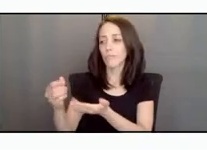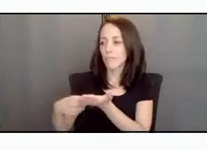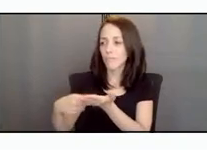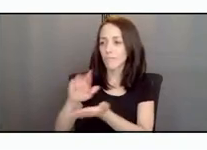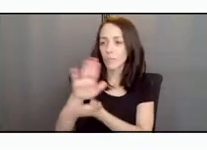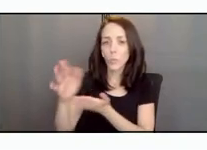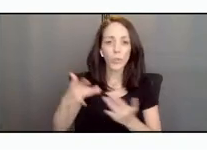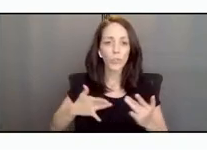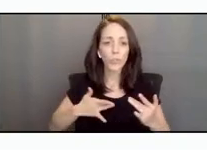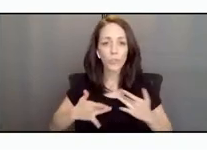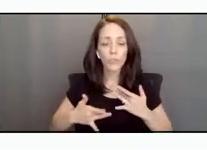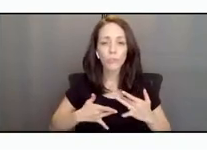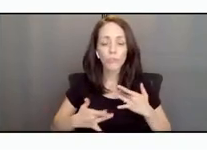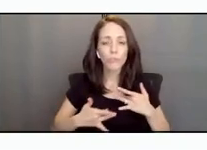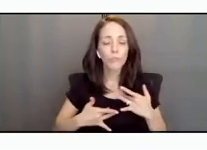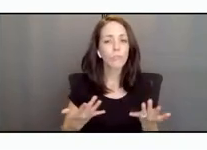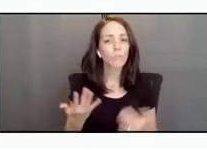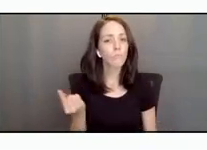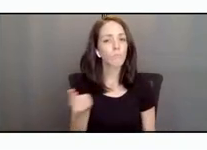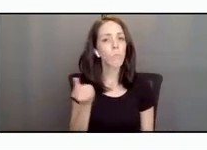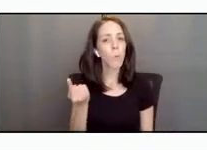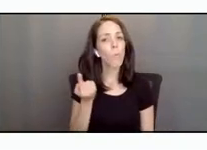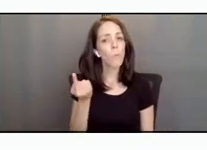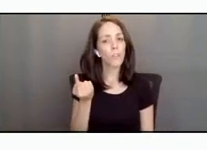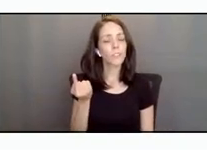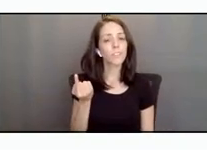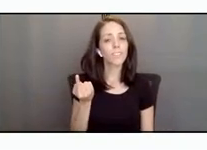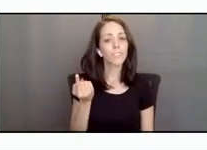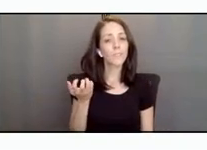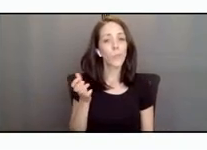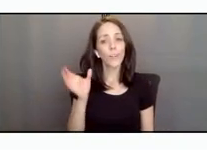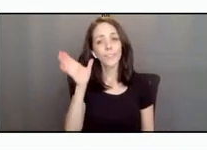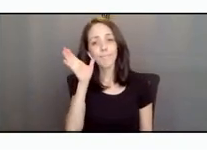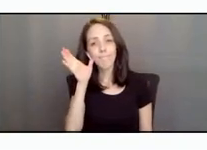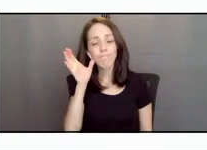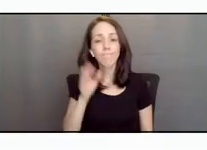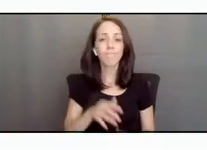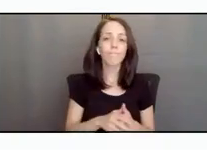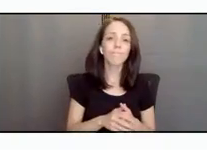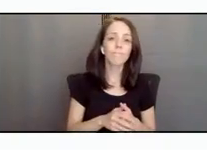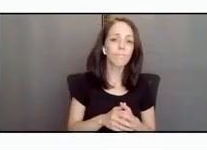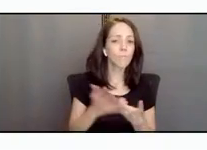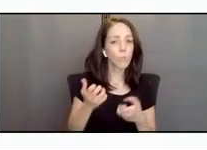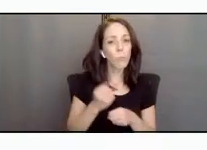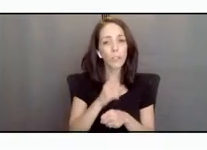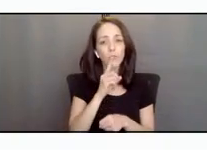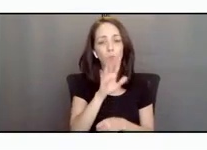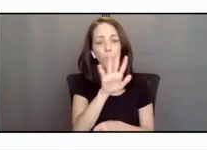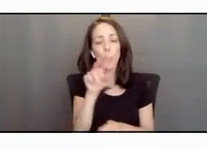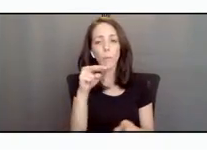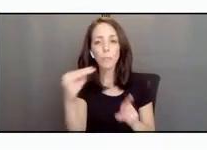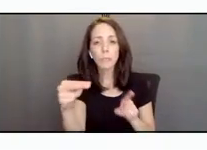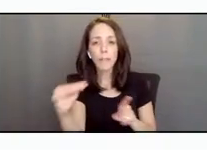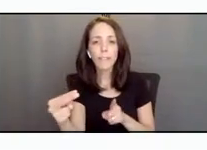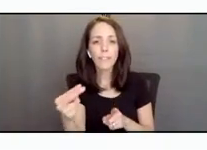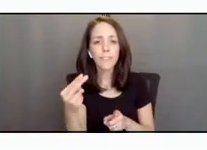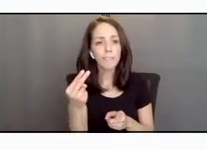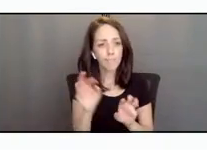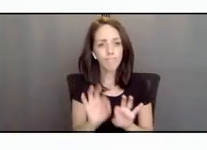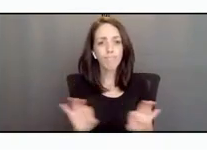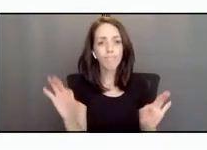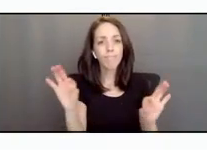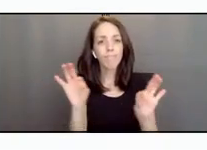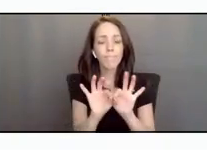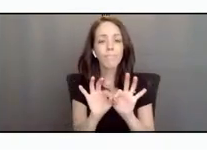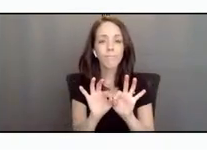that into account. We want to listen and make sure we take those perspectives into account as we weigh things like the budget and the